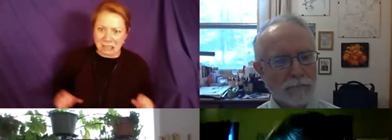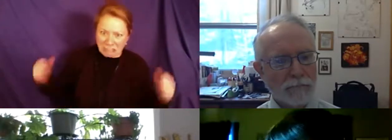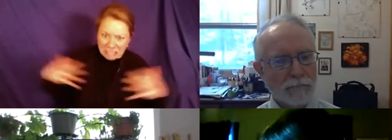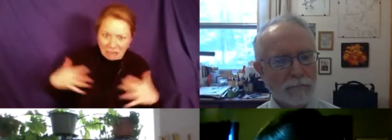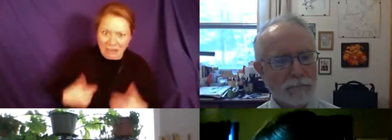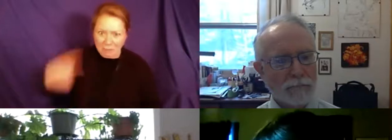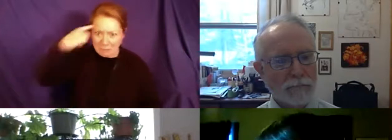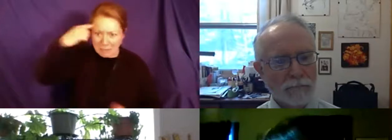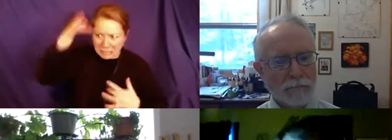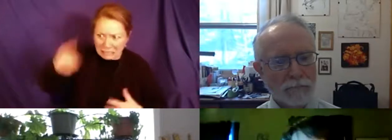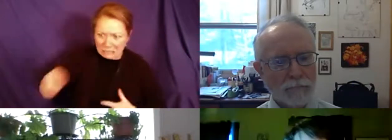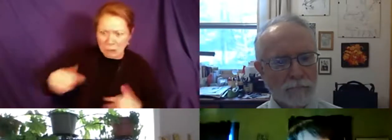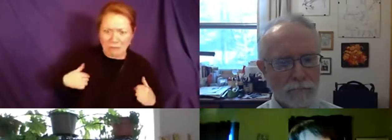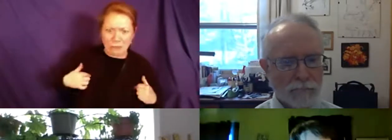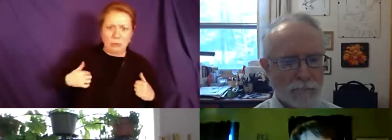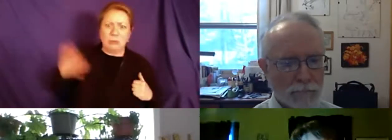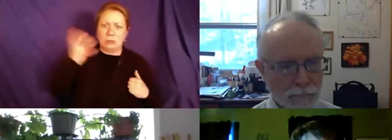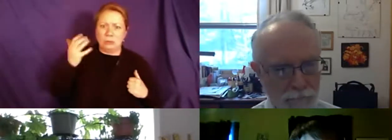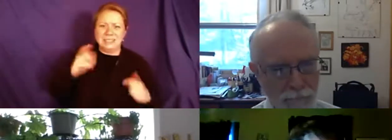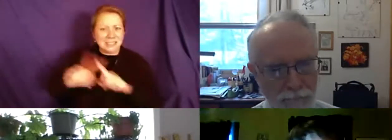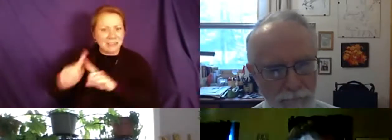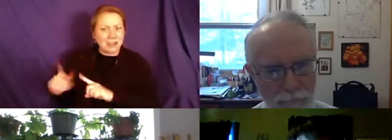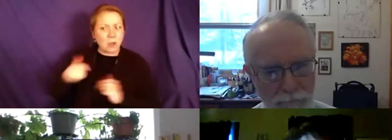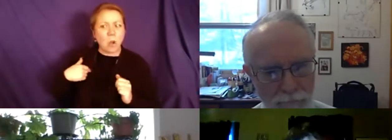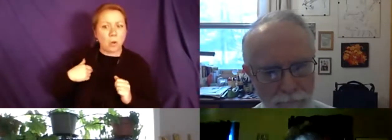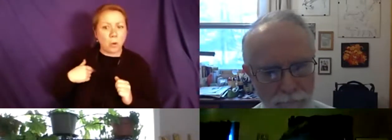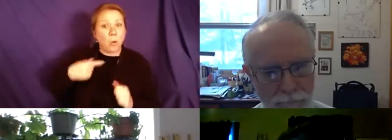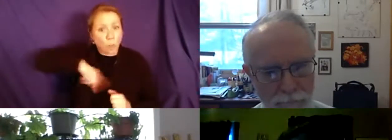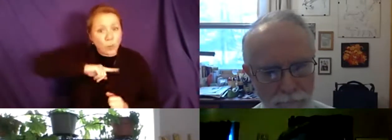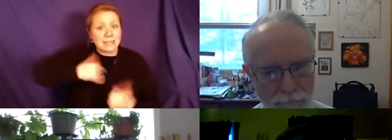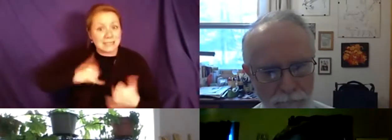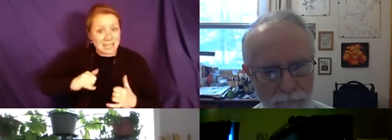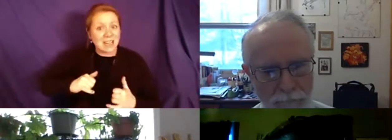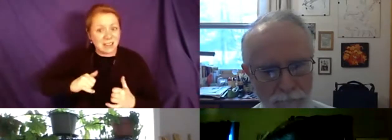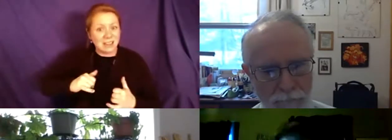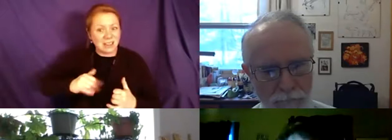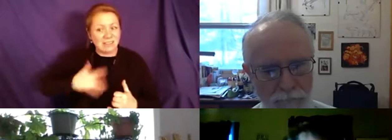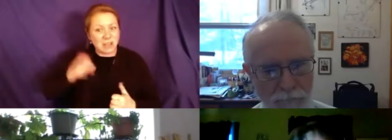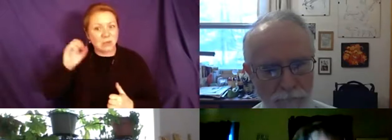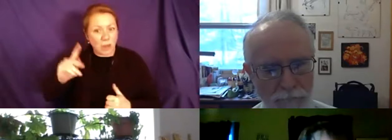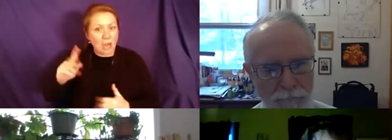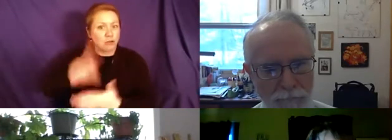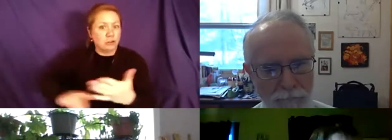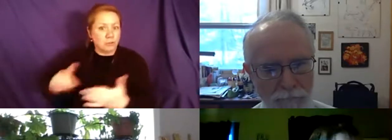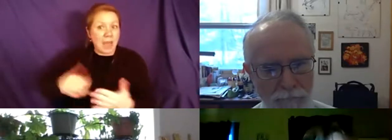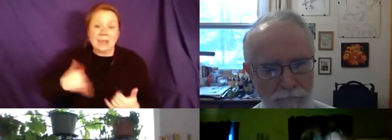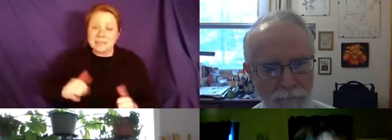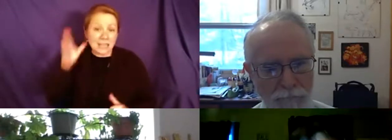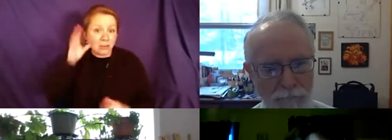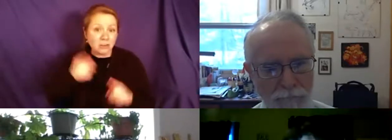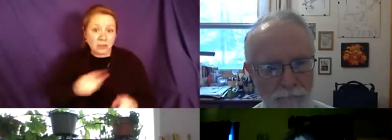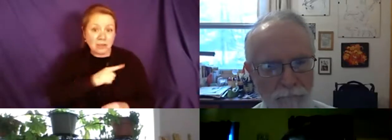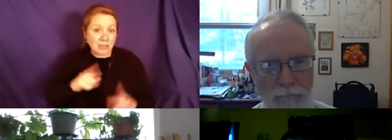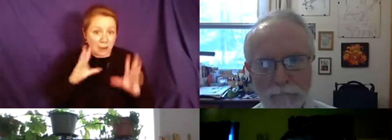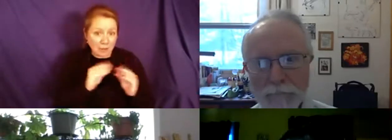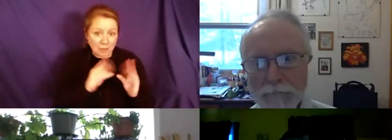mental illness, they're, you know, all these different things. So I still hear it in legislative committee meetings. I